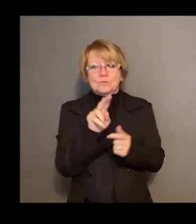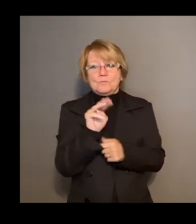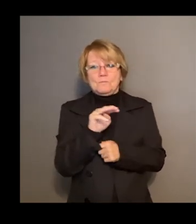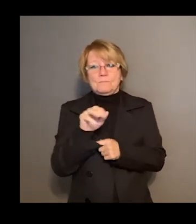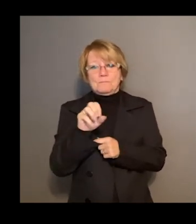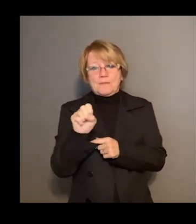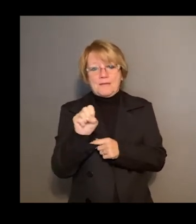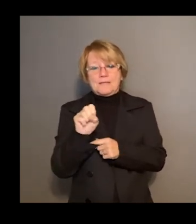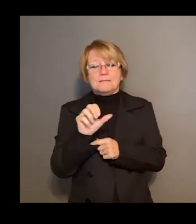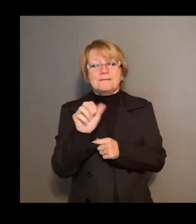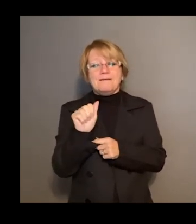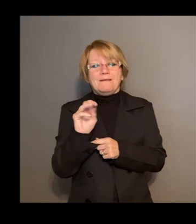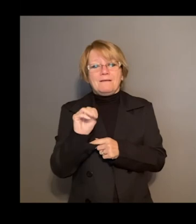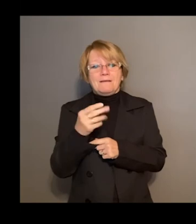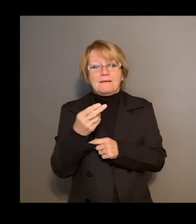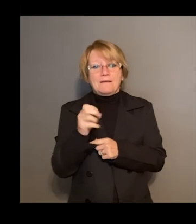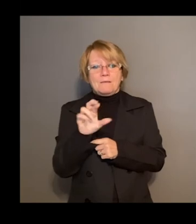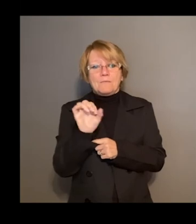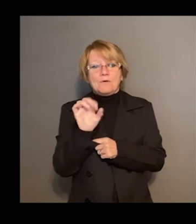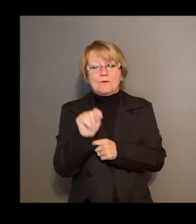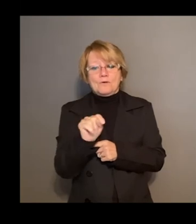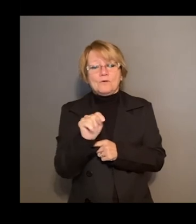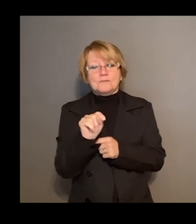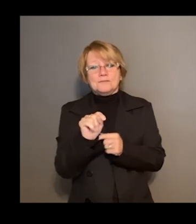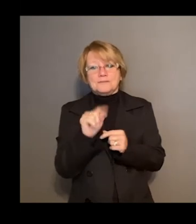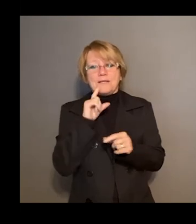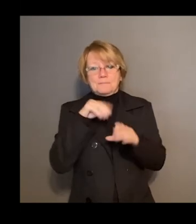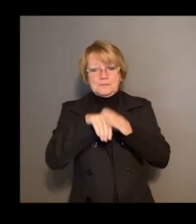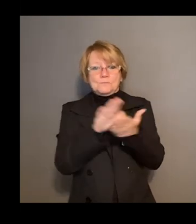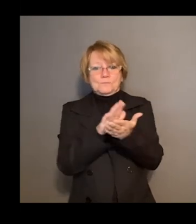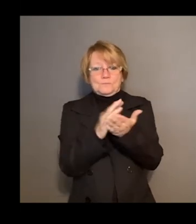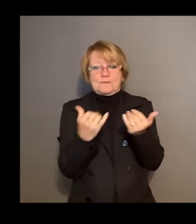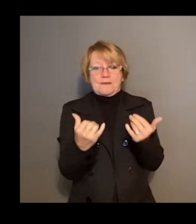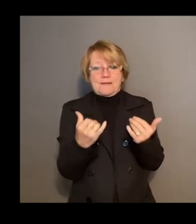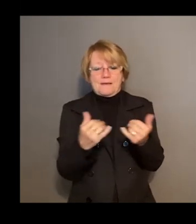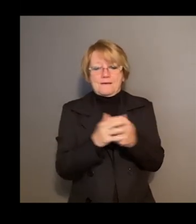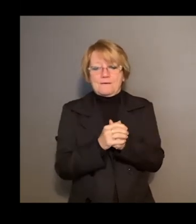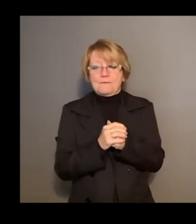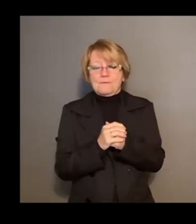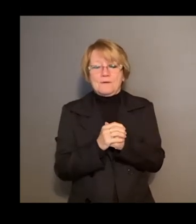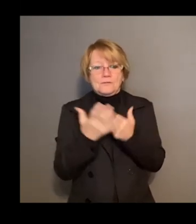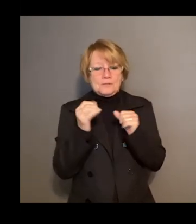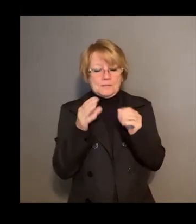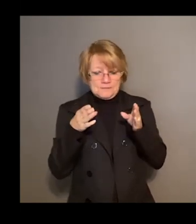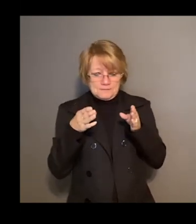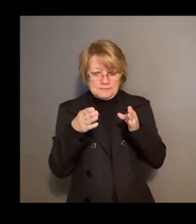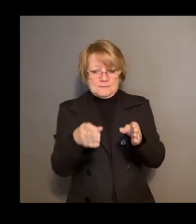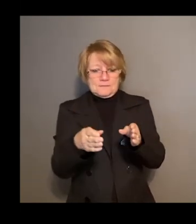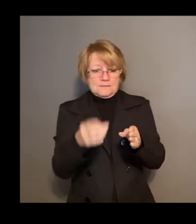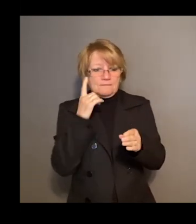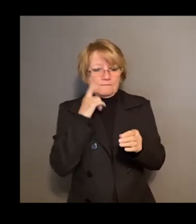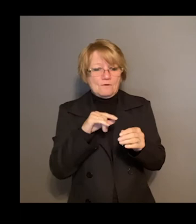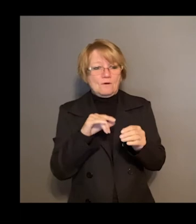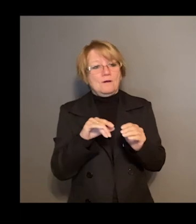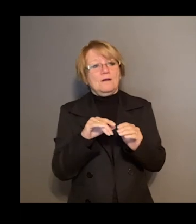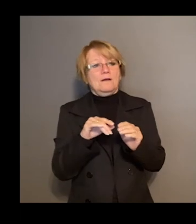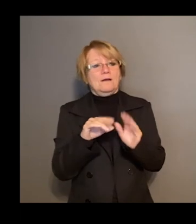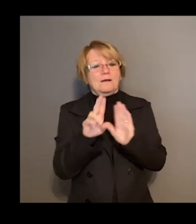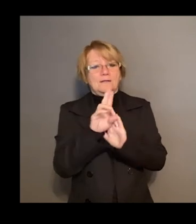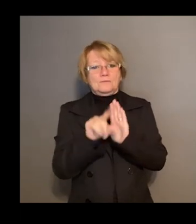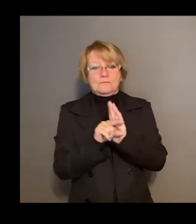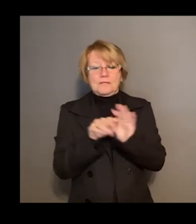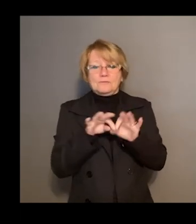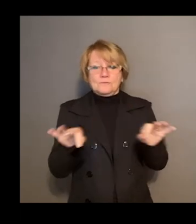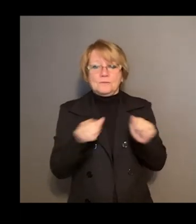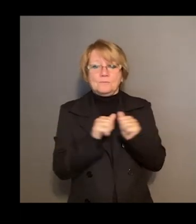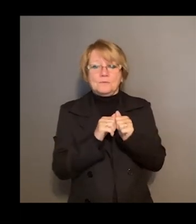attending school. I transferred to UMass Amherst, and I'm here right now on track to getting